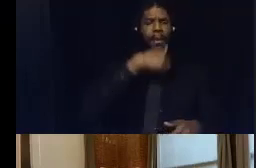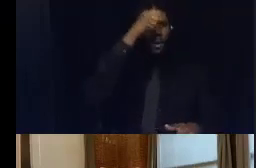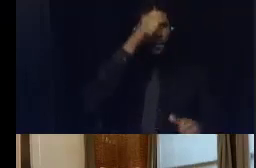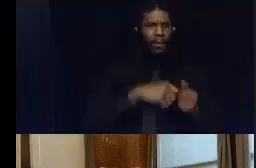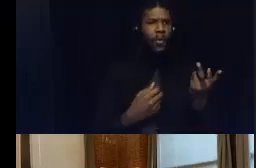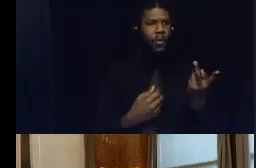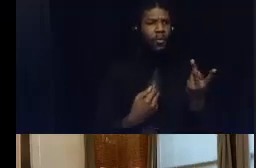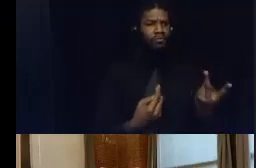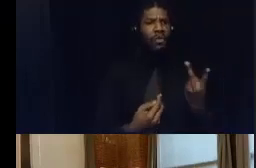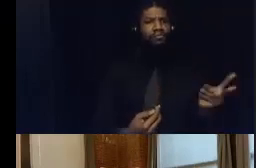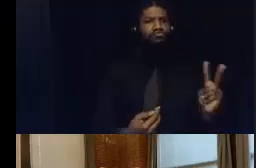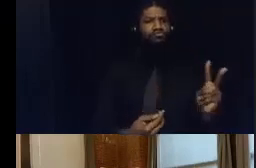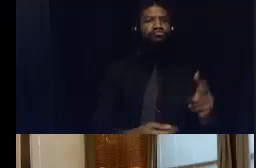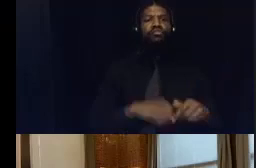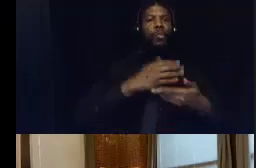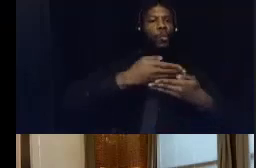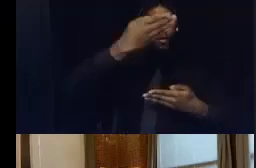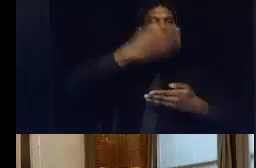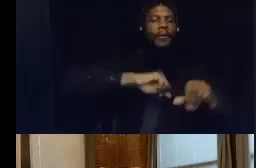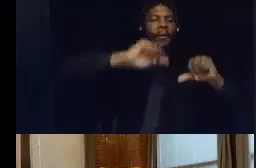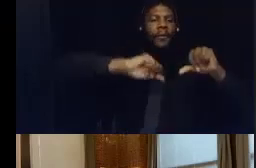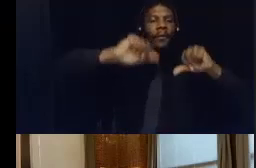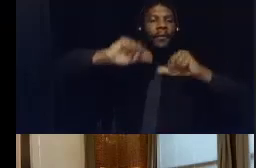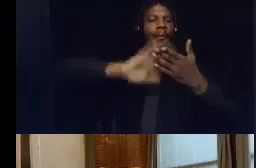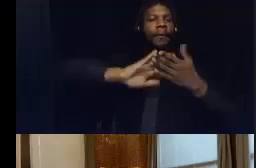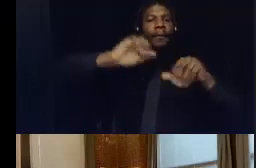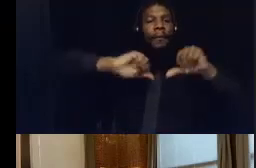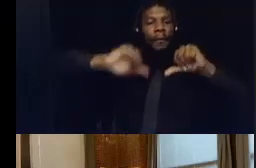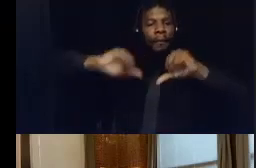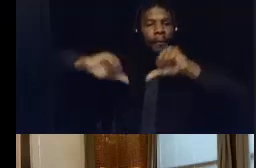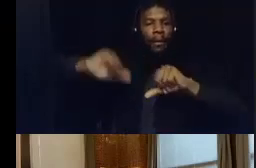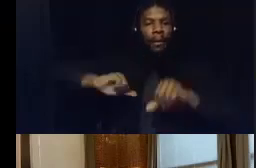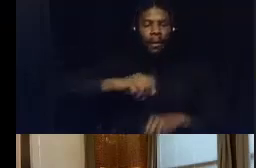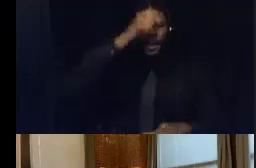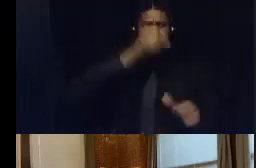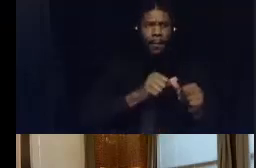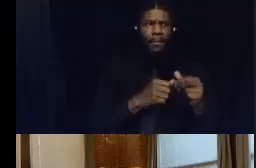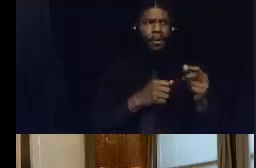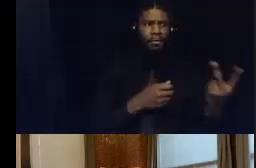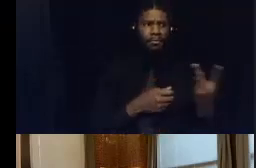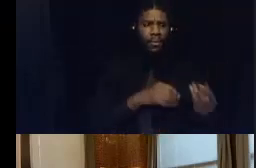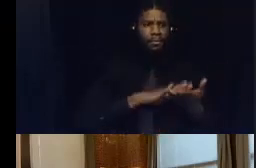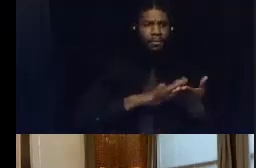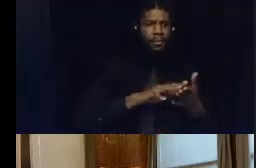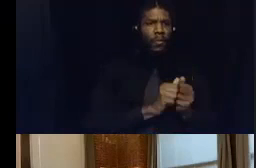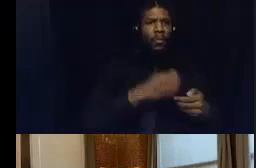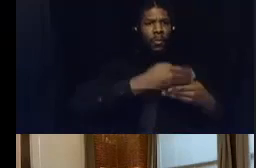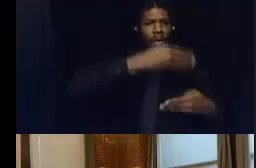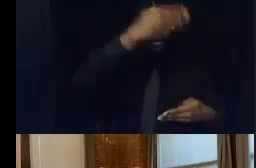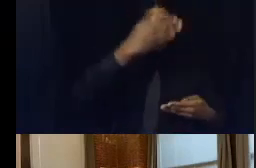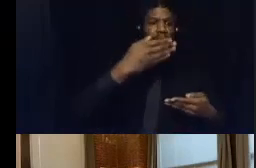cleaning. And with my father, I remember on the weekends cleaning with the windows open, with incense